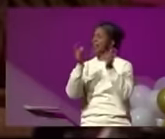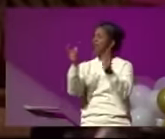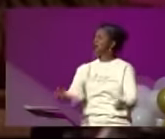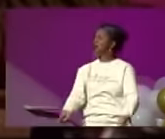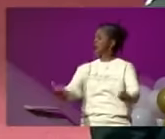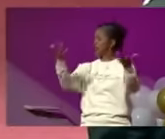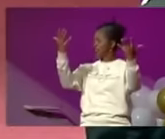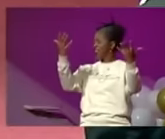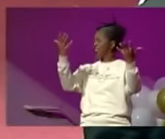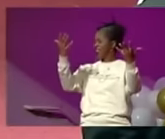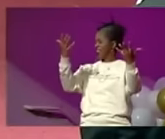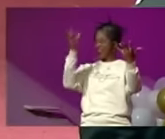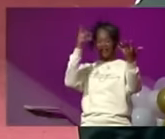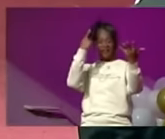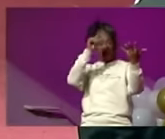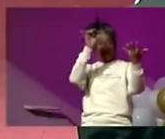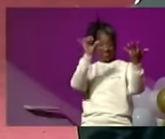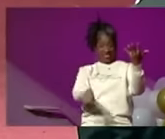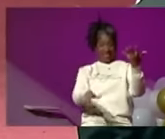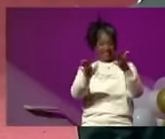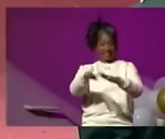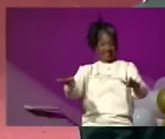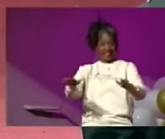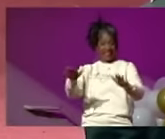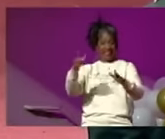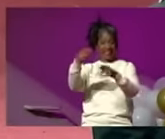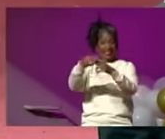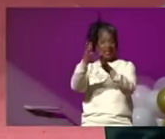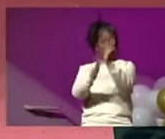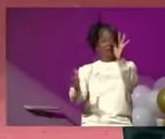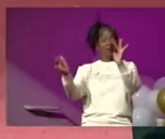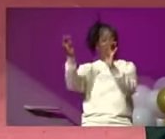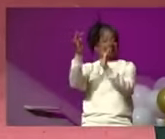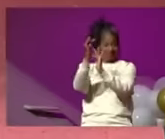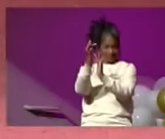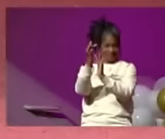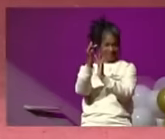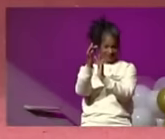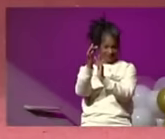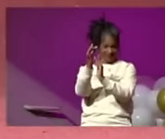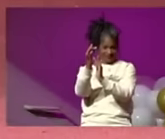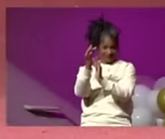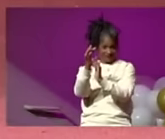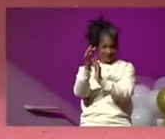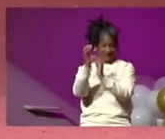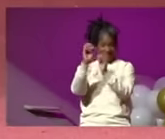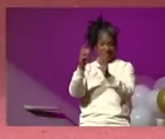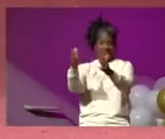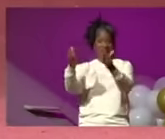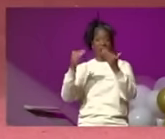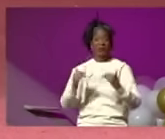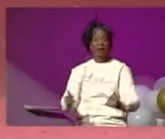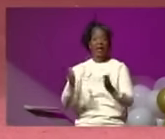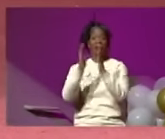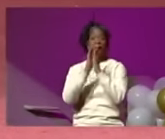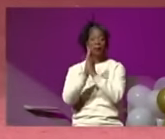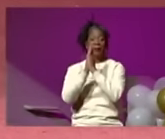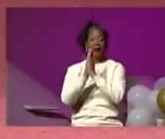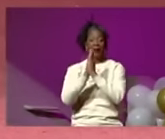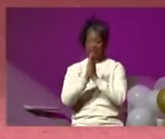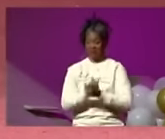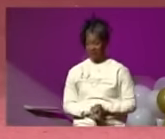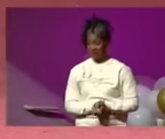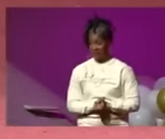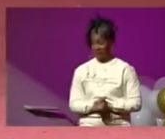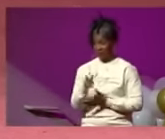Hallelujah for that child. Listen, listen, heads bowed, eyes closed. Christians, please pray. Somebody